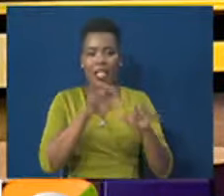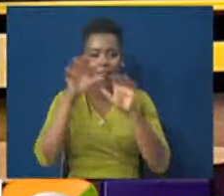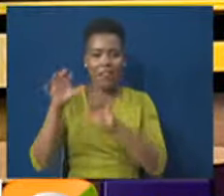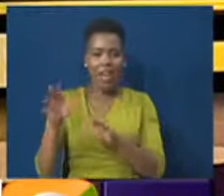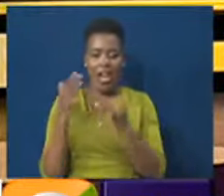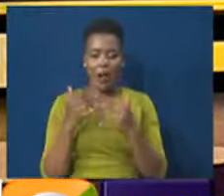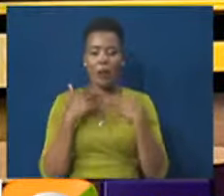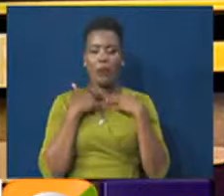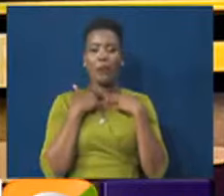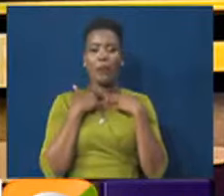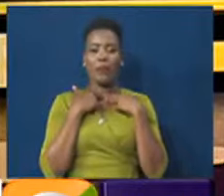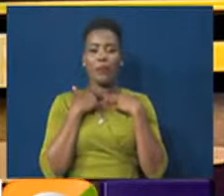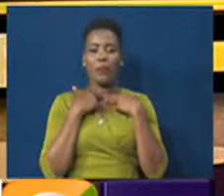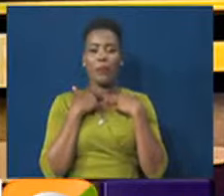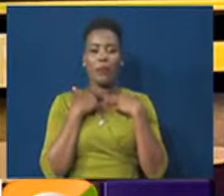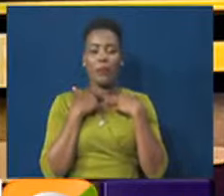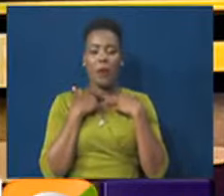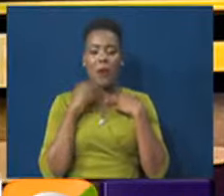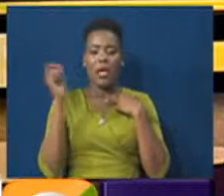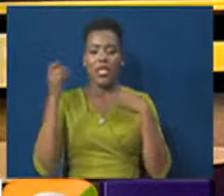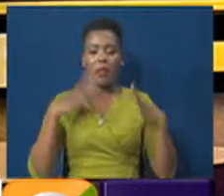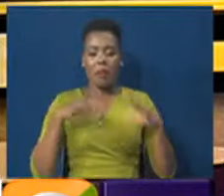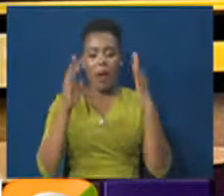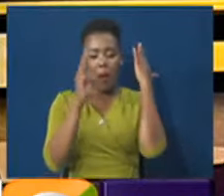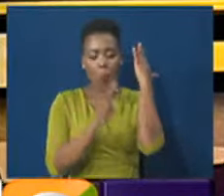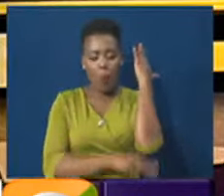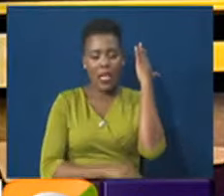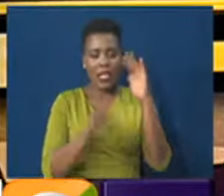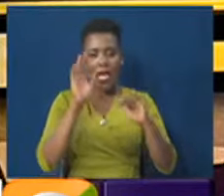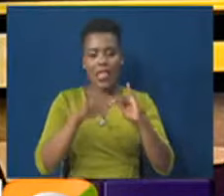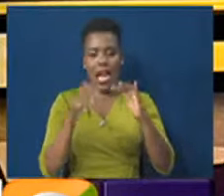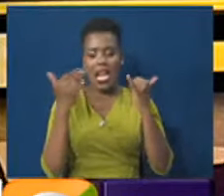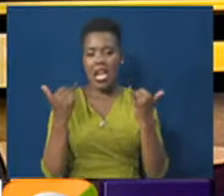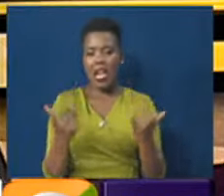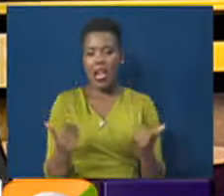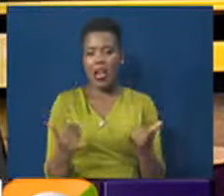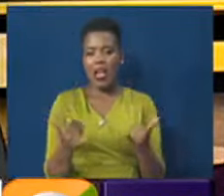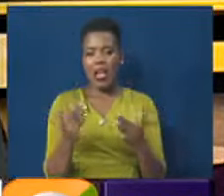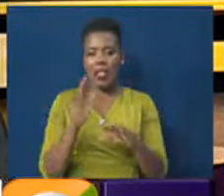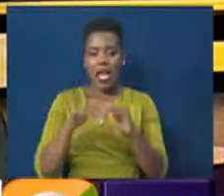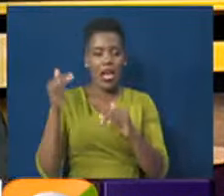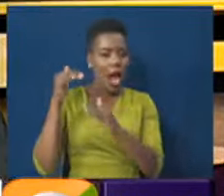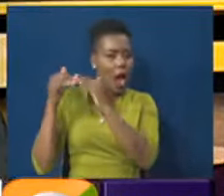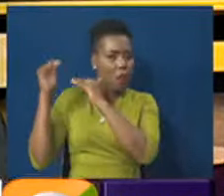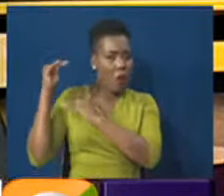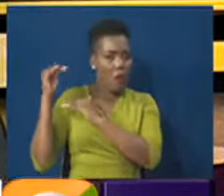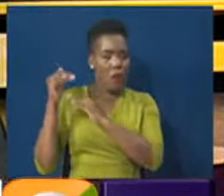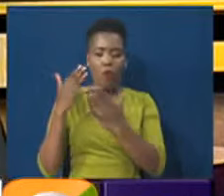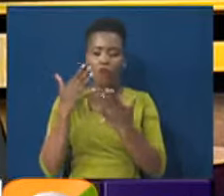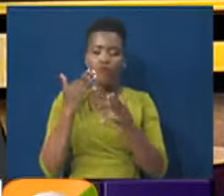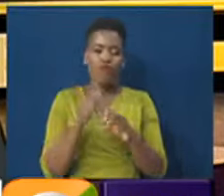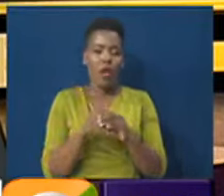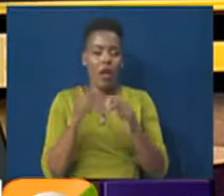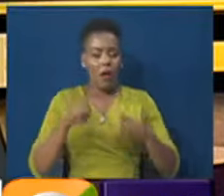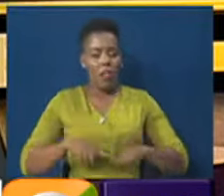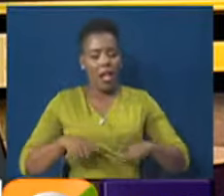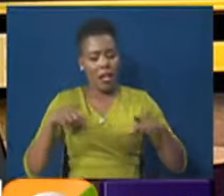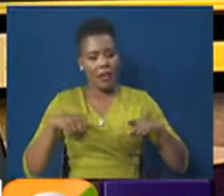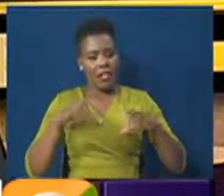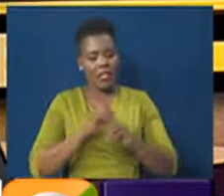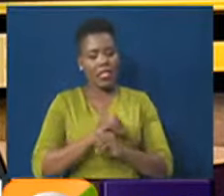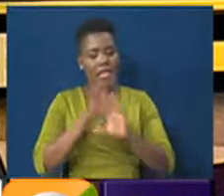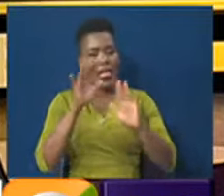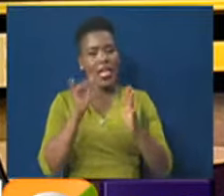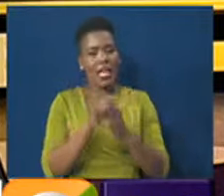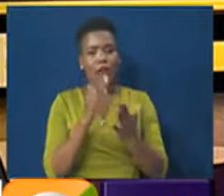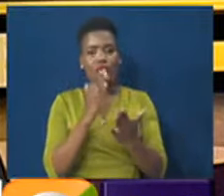large worse off than where they were 12 months ago. On the cost of living, it is clear that